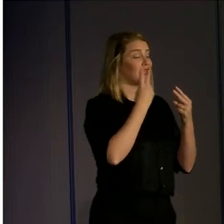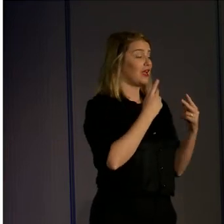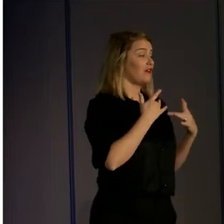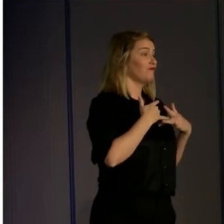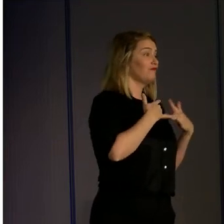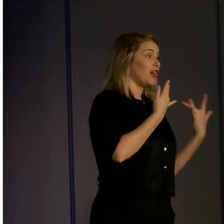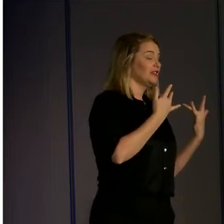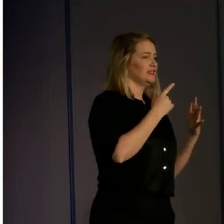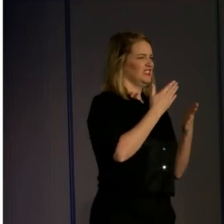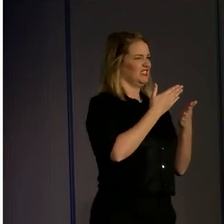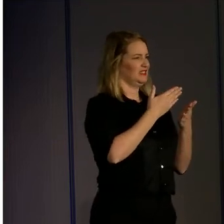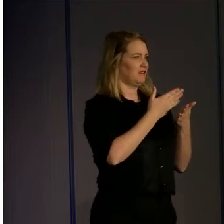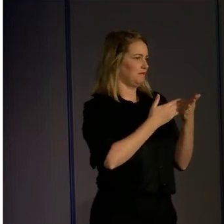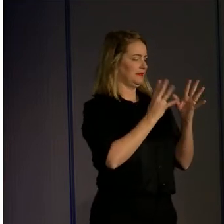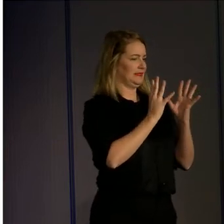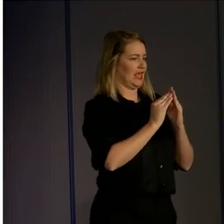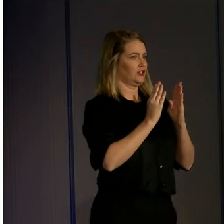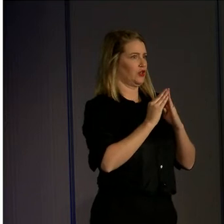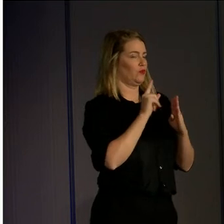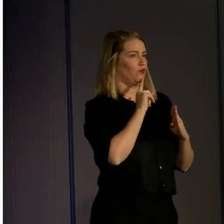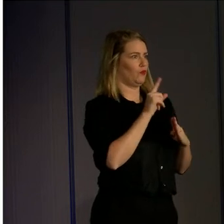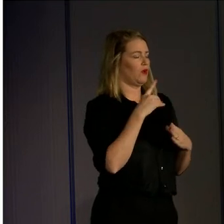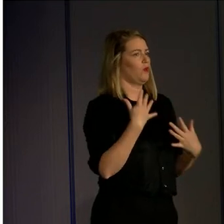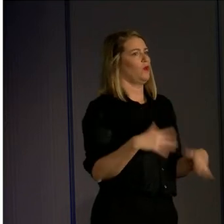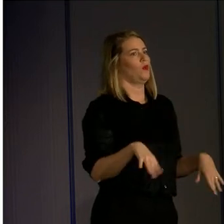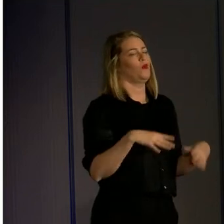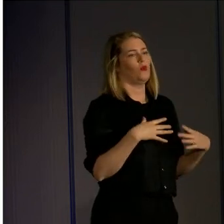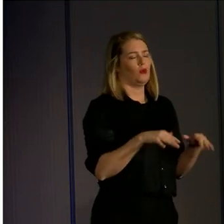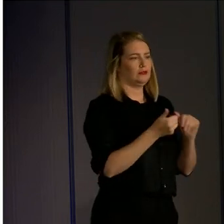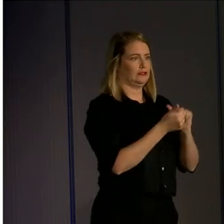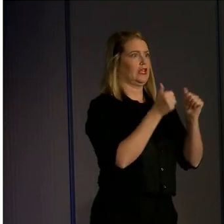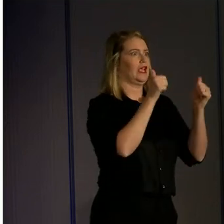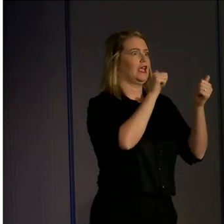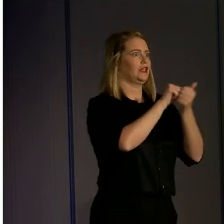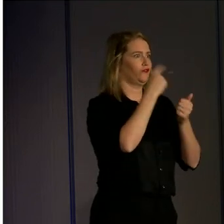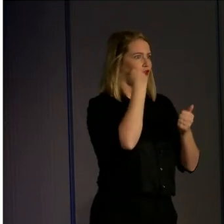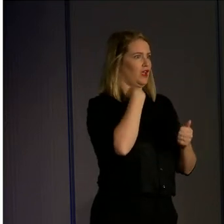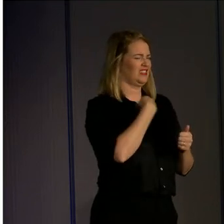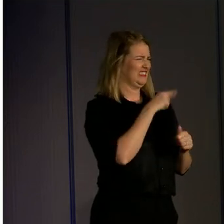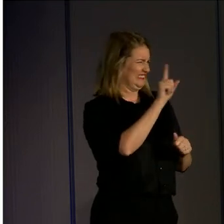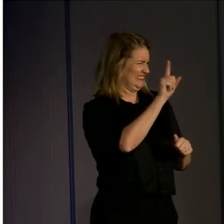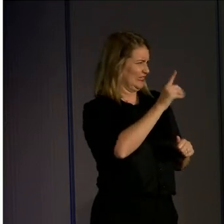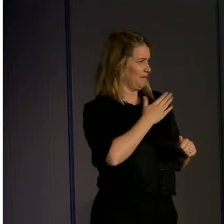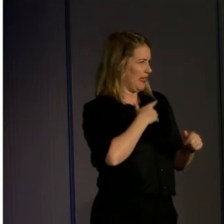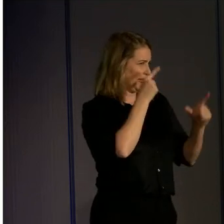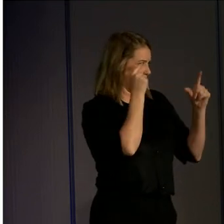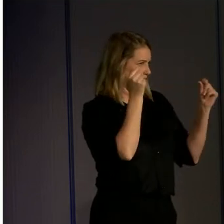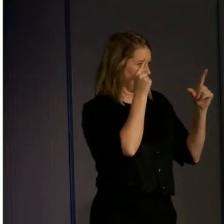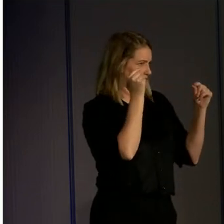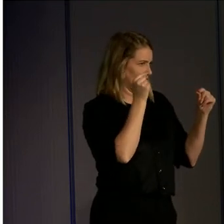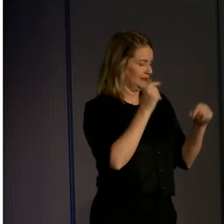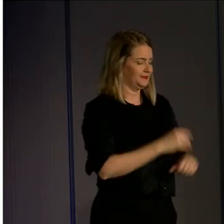the sessions that were impactful for us. Let me grab my glasses.